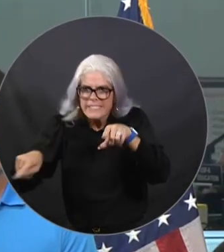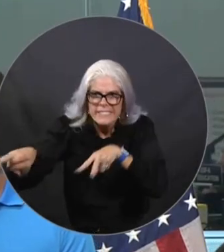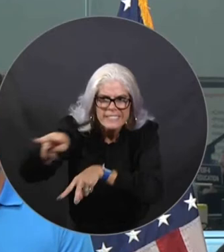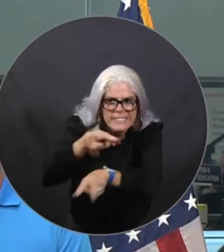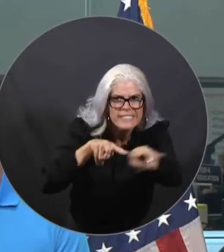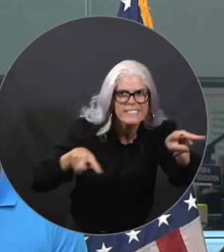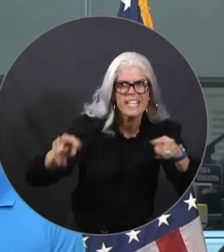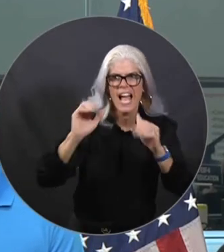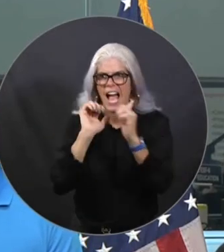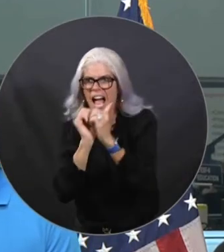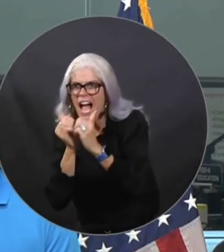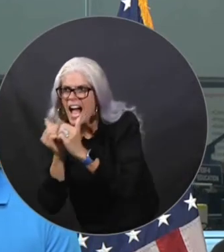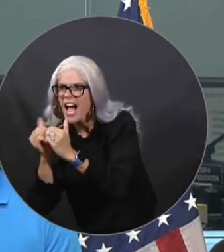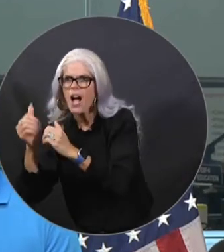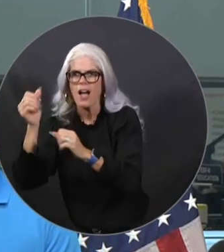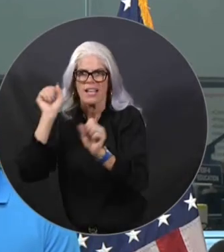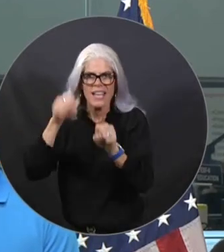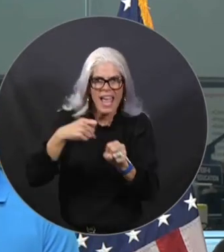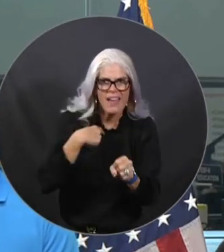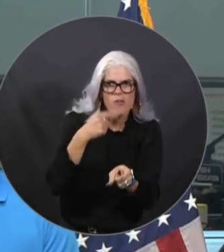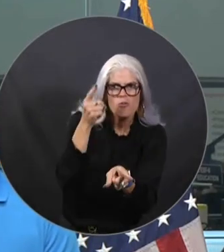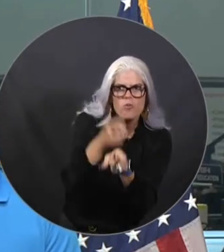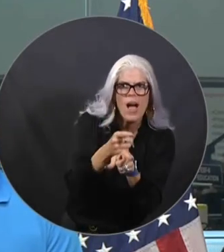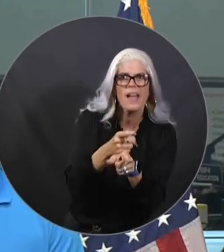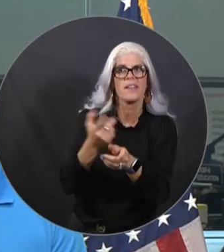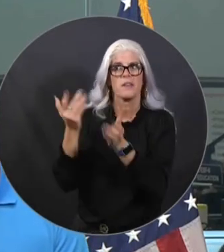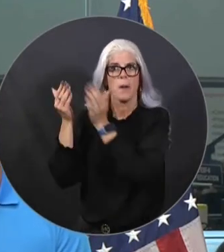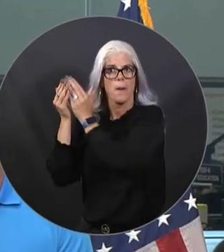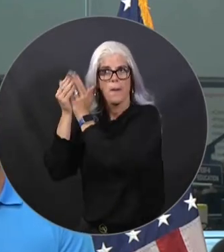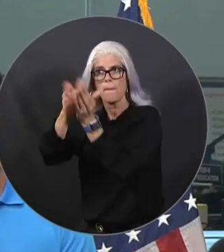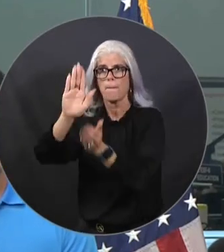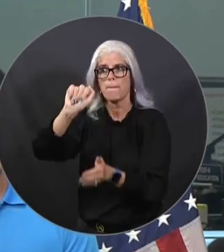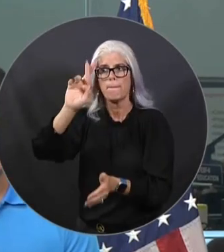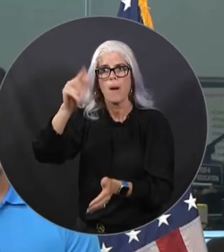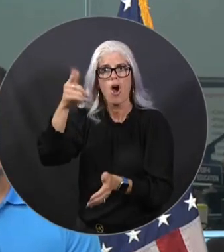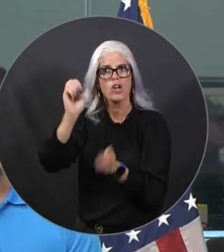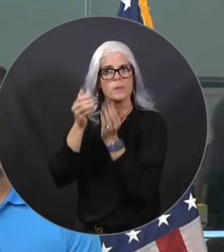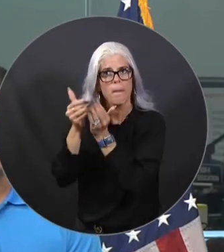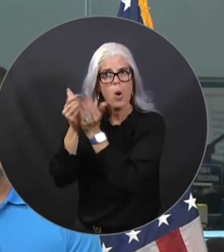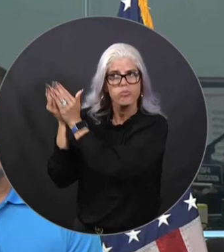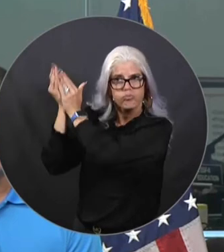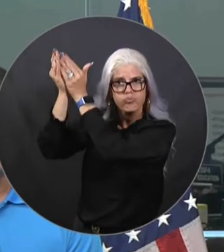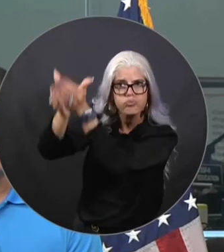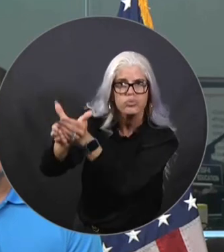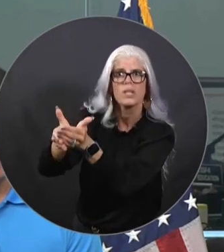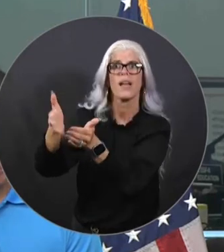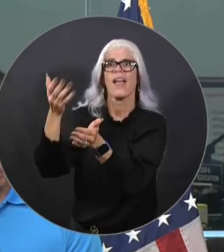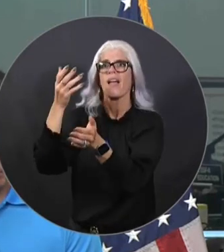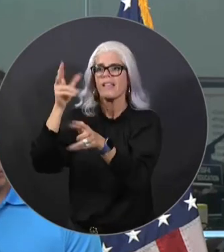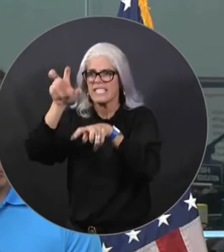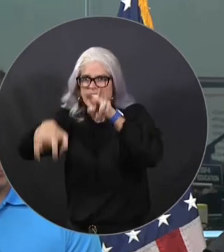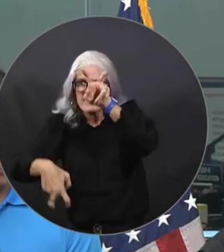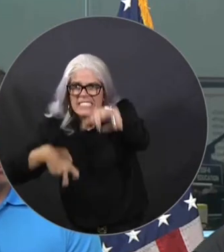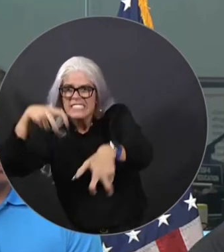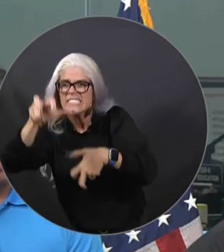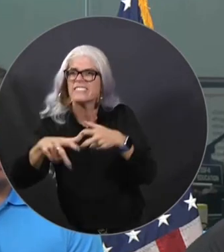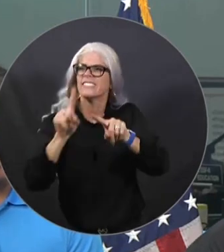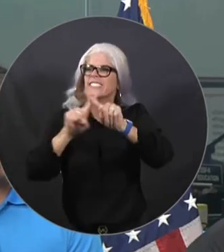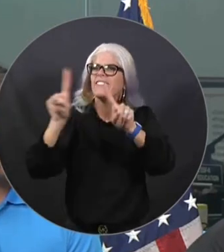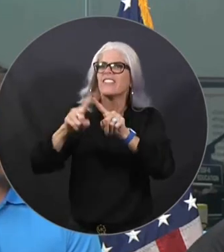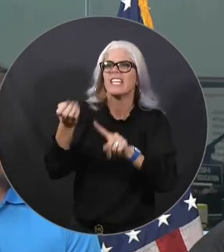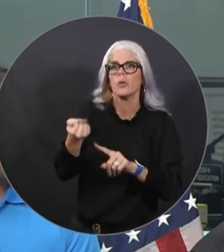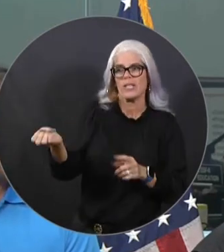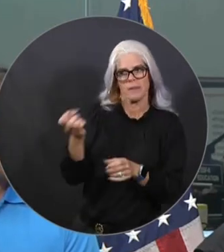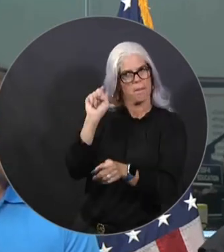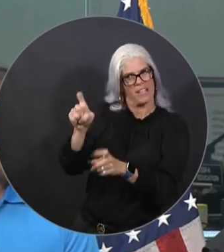get the necessary barges and heavy equipment into those areas to respond effectively. I think this is an appropriate time to say, Gracia, thank